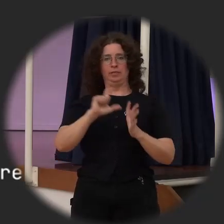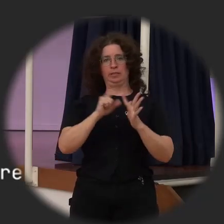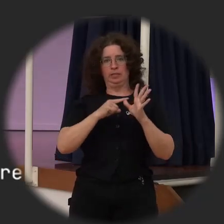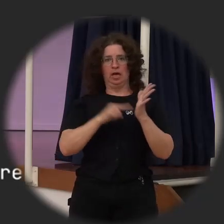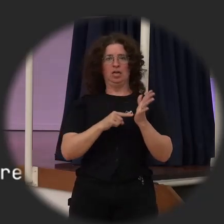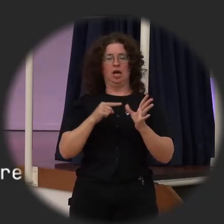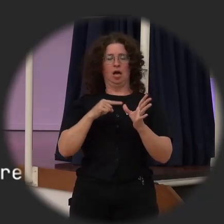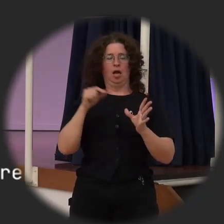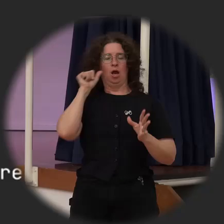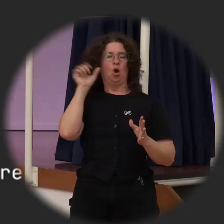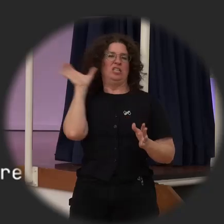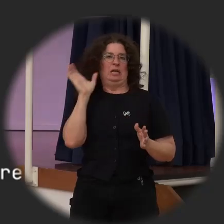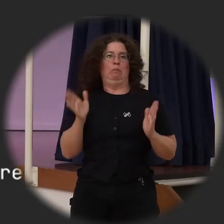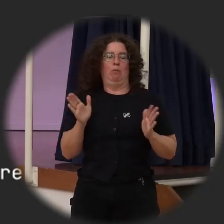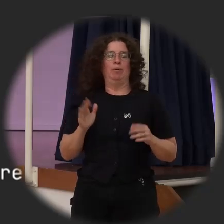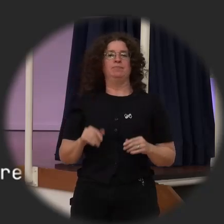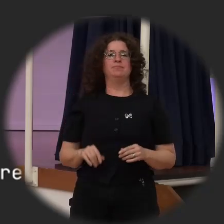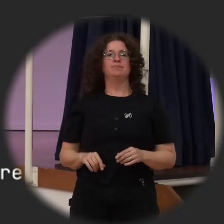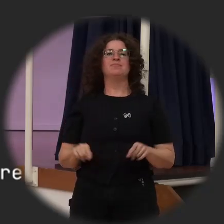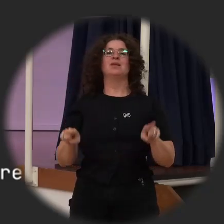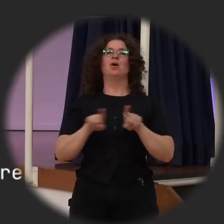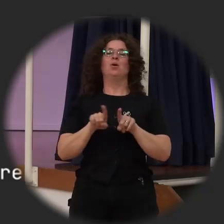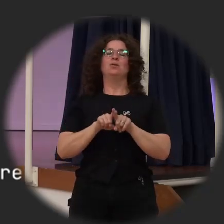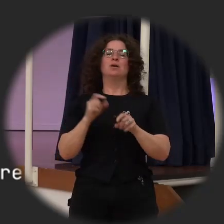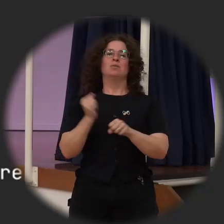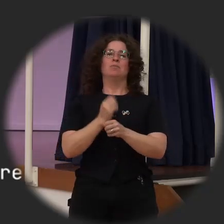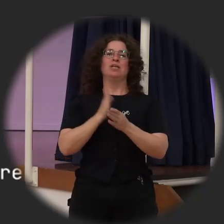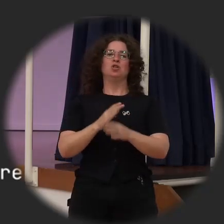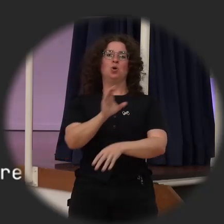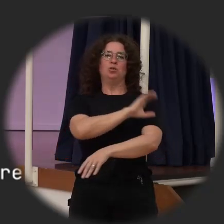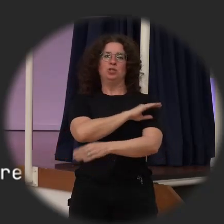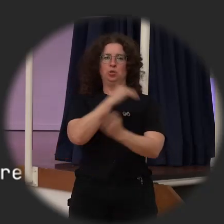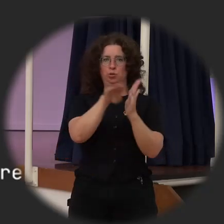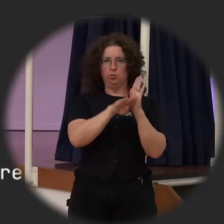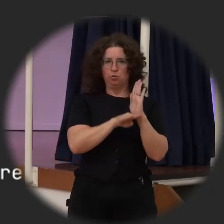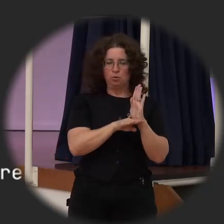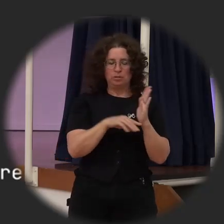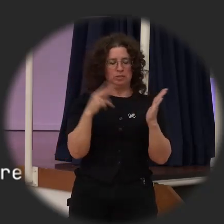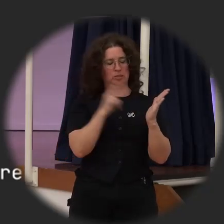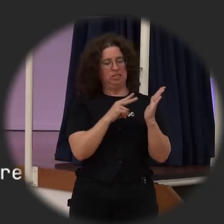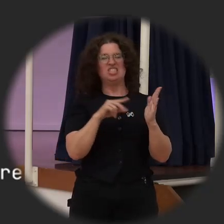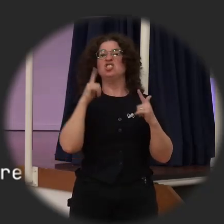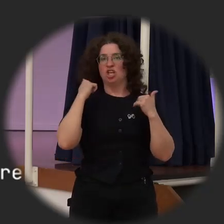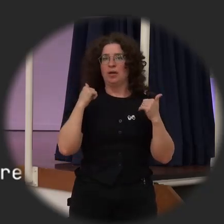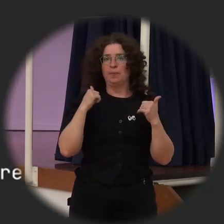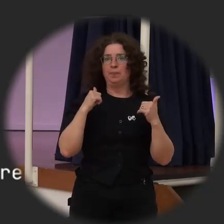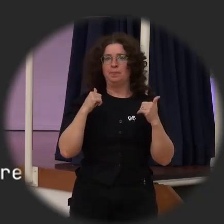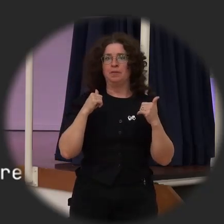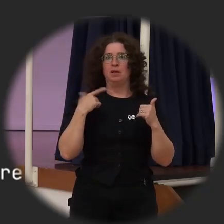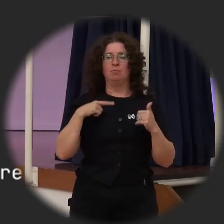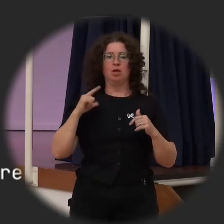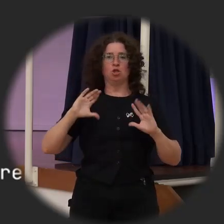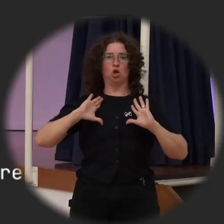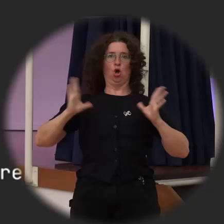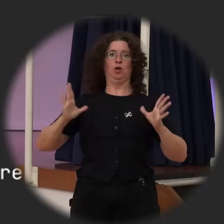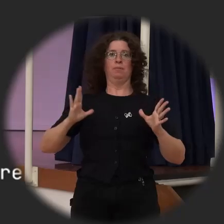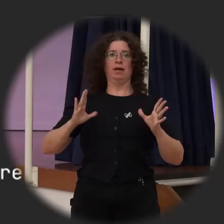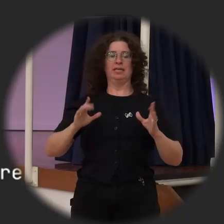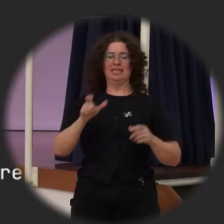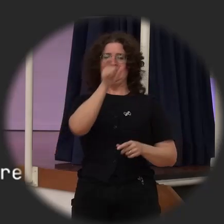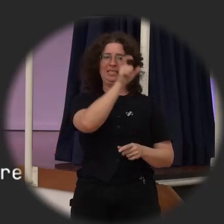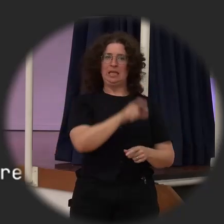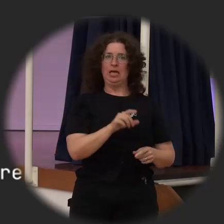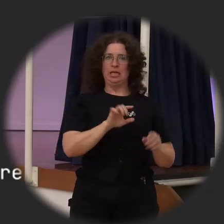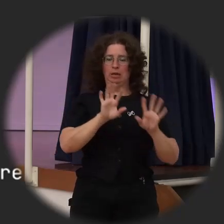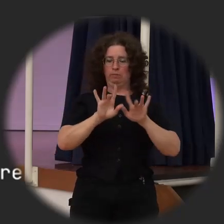Another one is to make sure you review your security rules before you go live. As said, you can, by default, write to your database as a client,